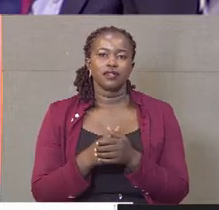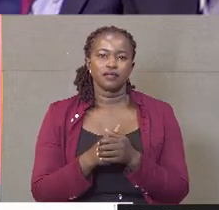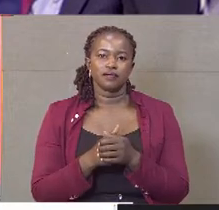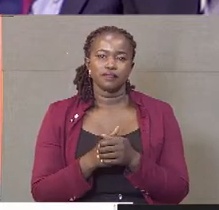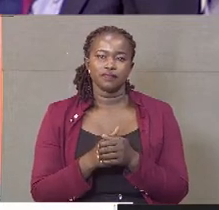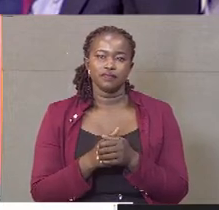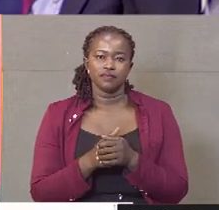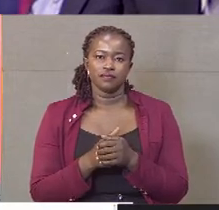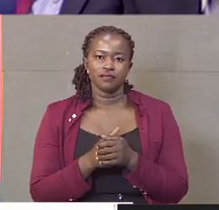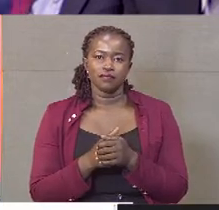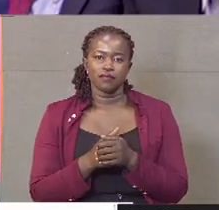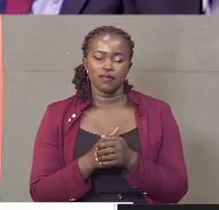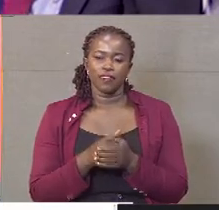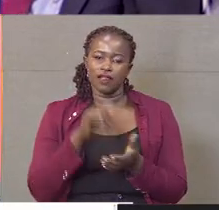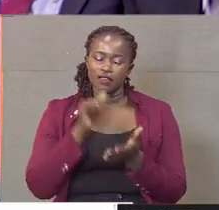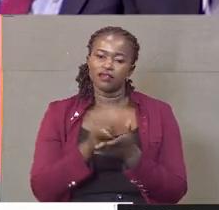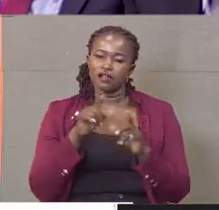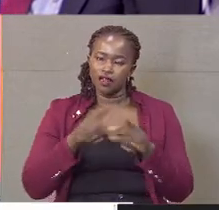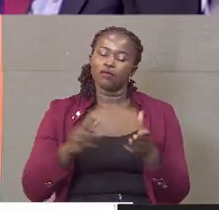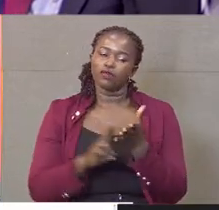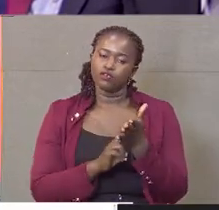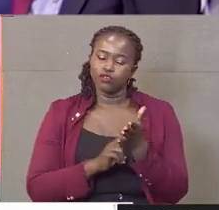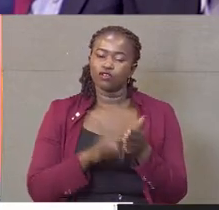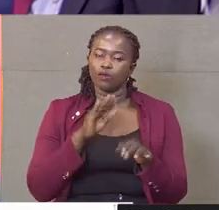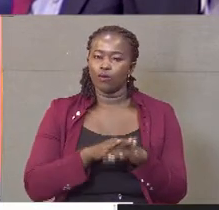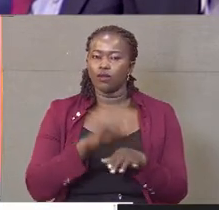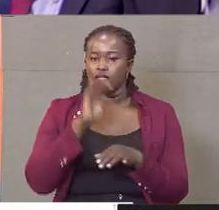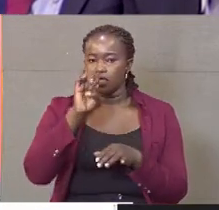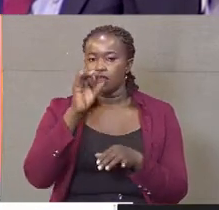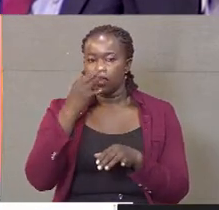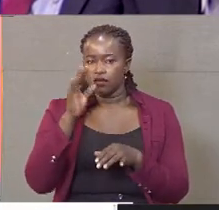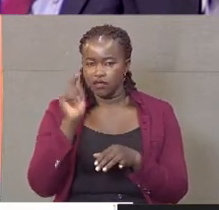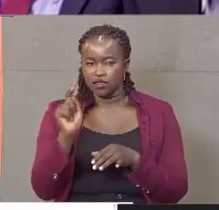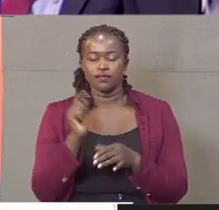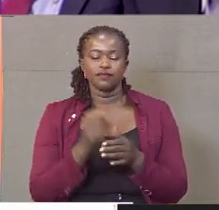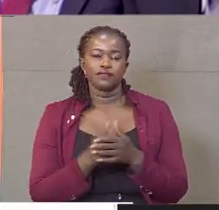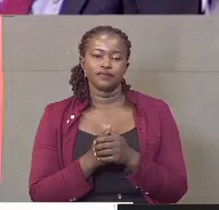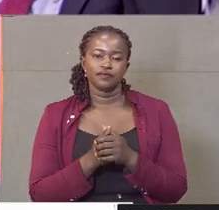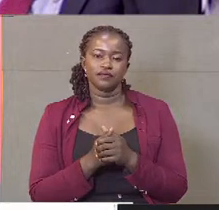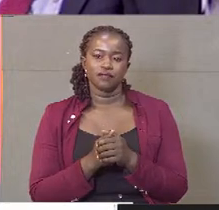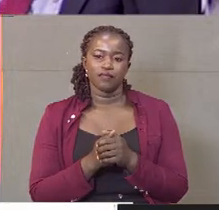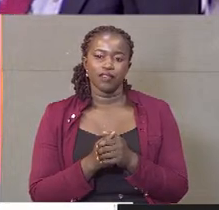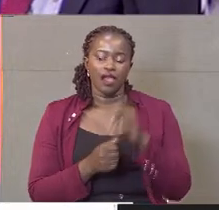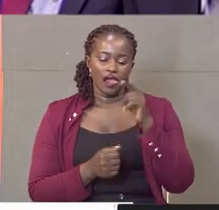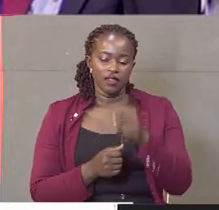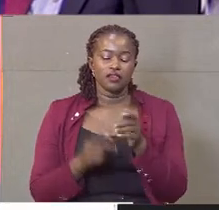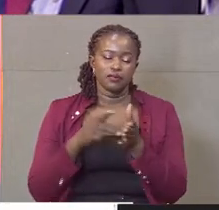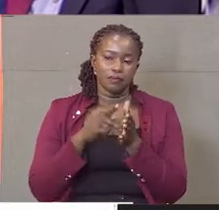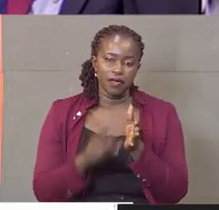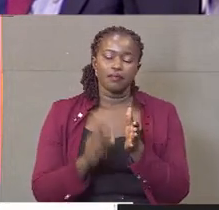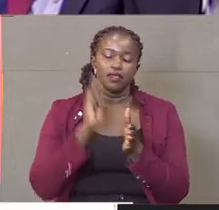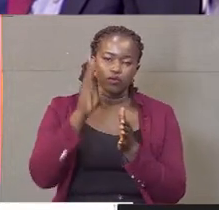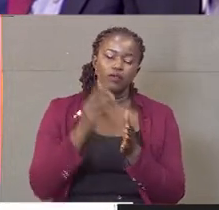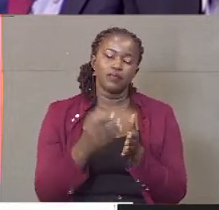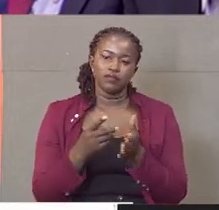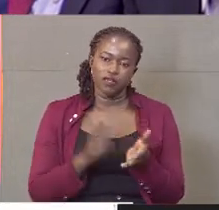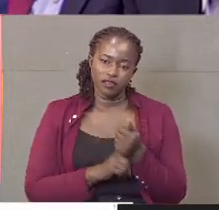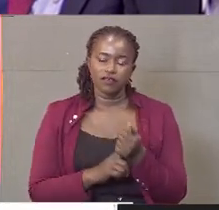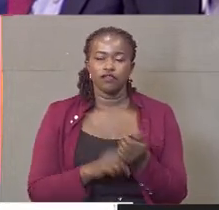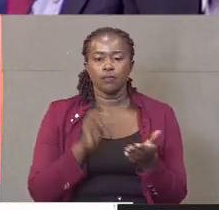That's the language used on the EFT. Yes, on the EFT. This payment will be received on